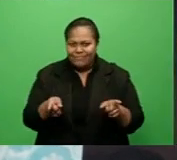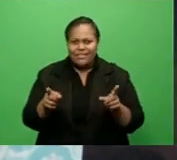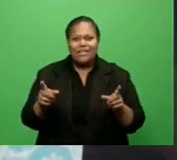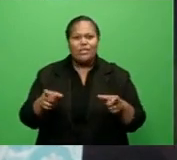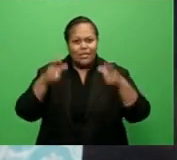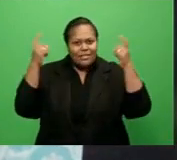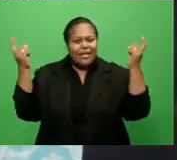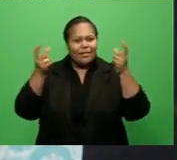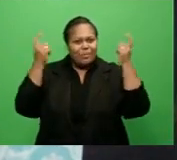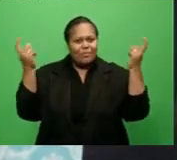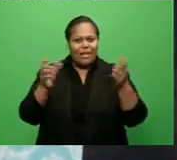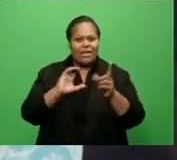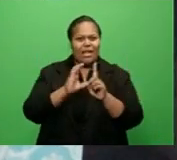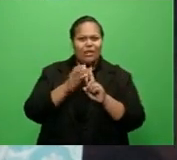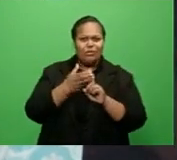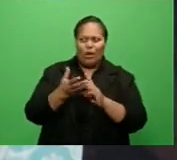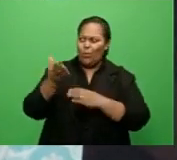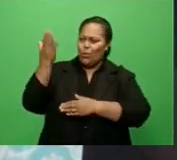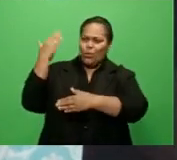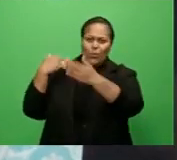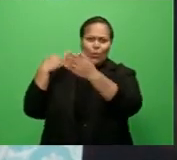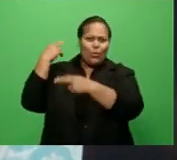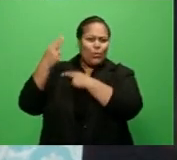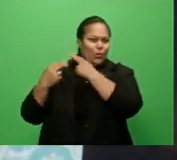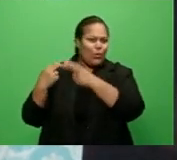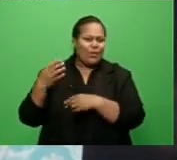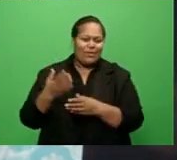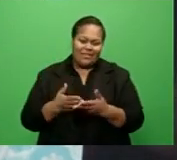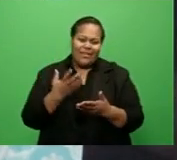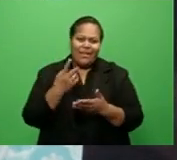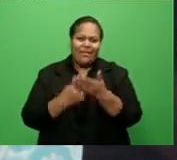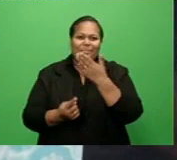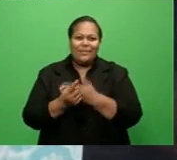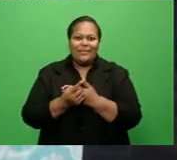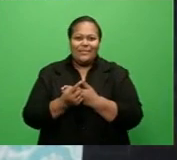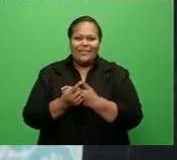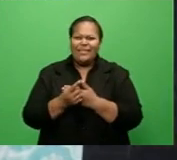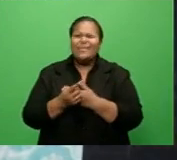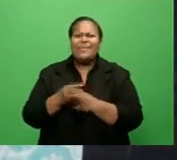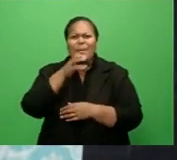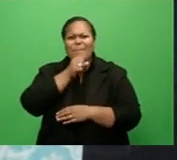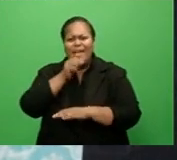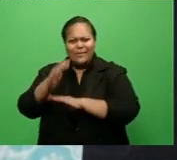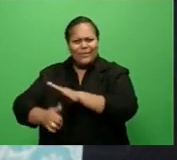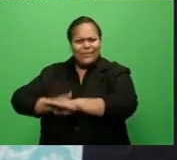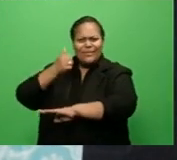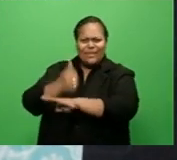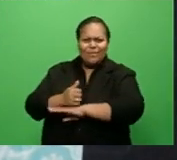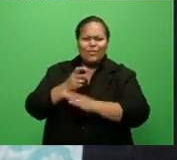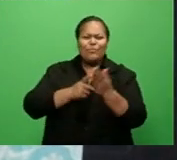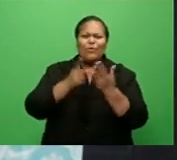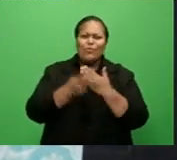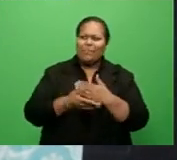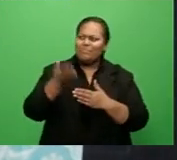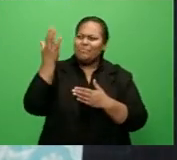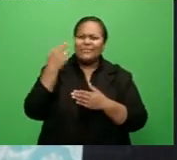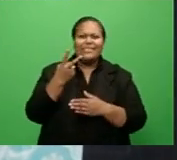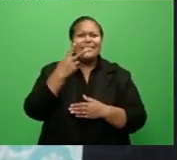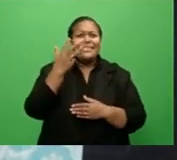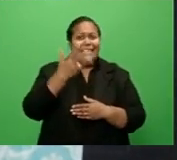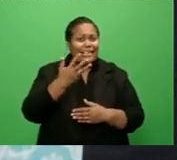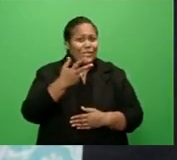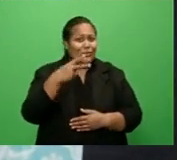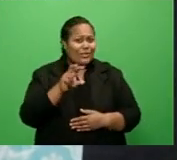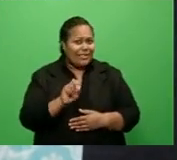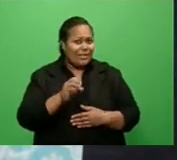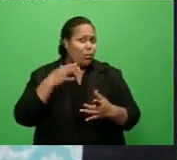the legacy that was created by Sevak Ratnam, who initiated this program back in 1920, and from there on, the